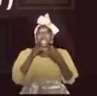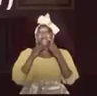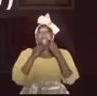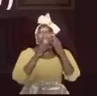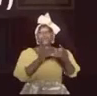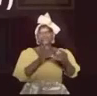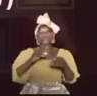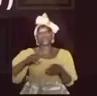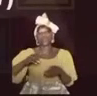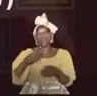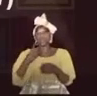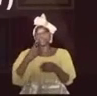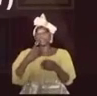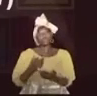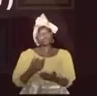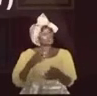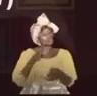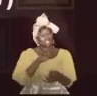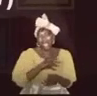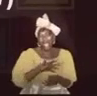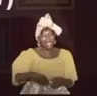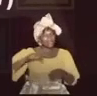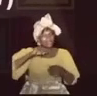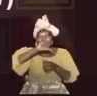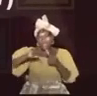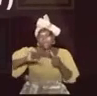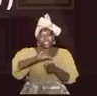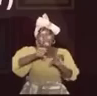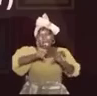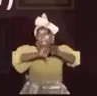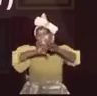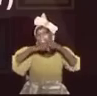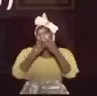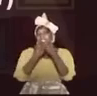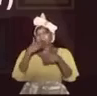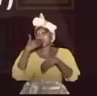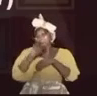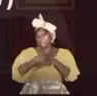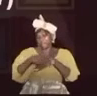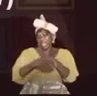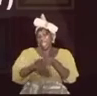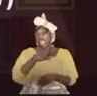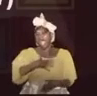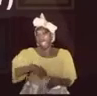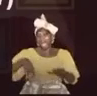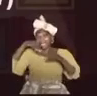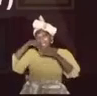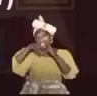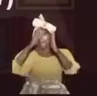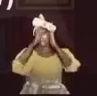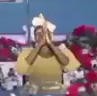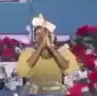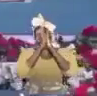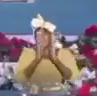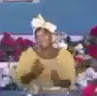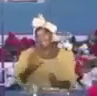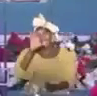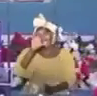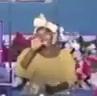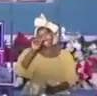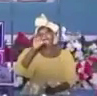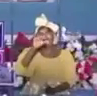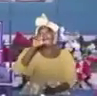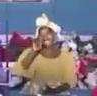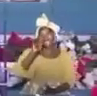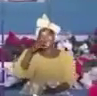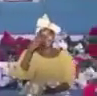and in fellowship and in breaking of bread and in prayer. Acts chapter 6 and verse 4. It